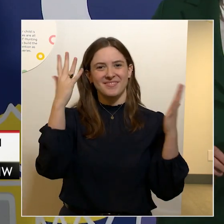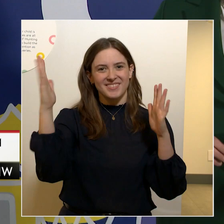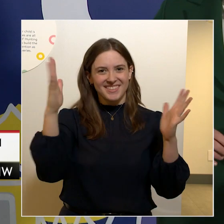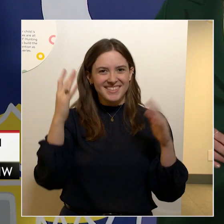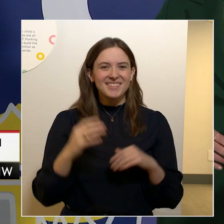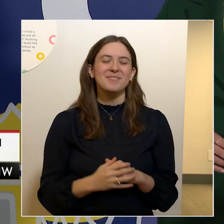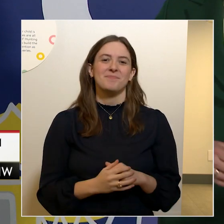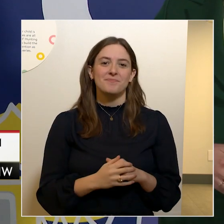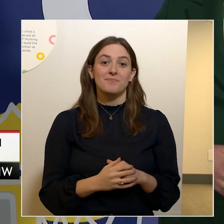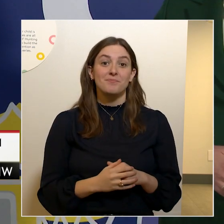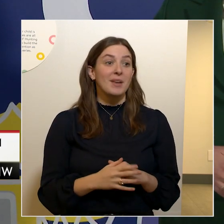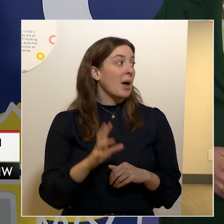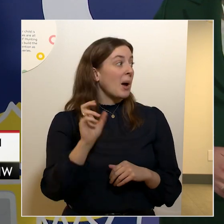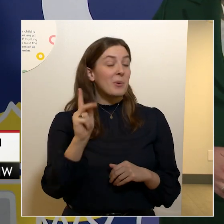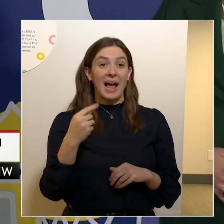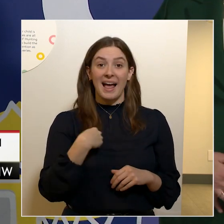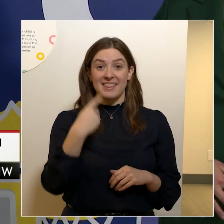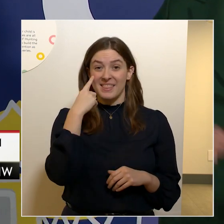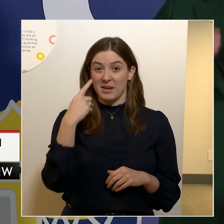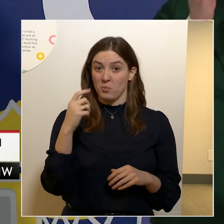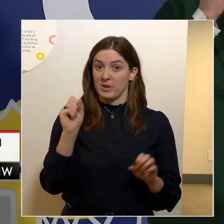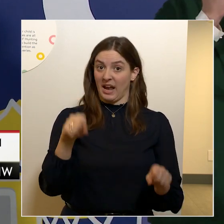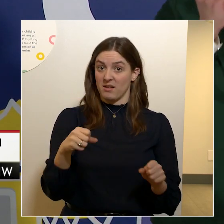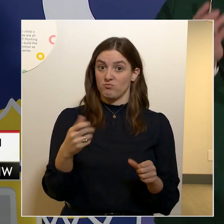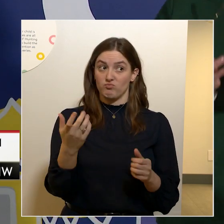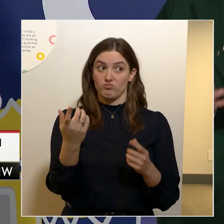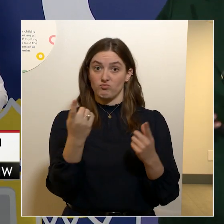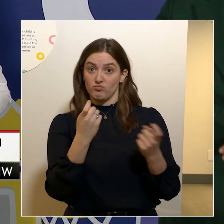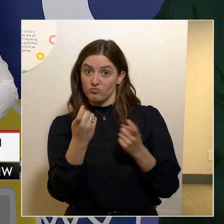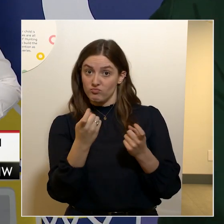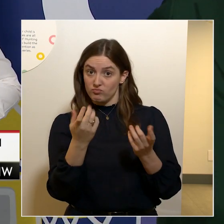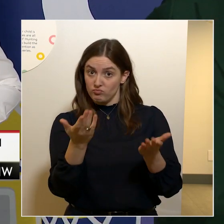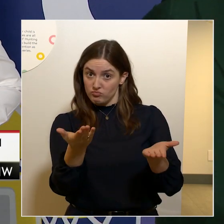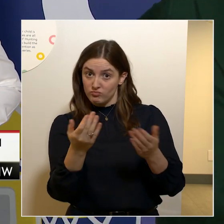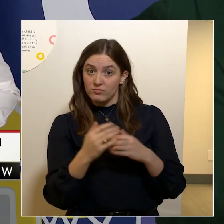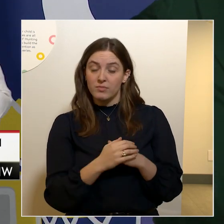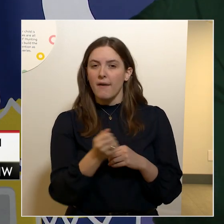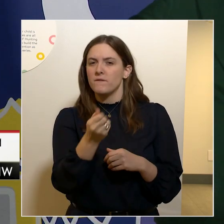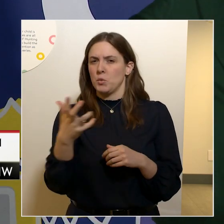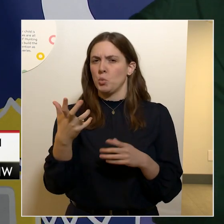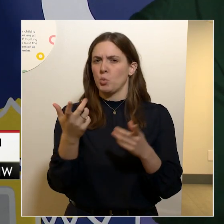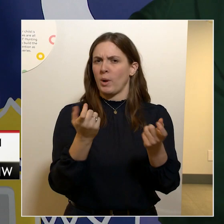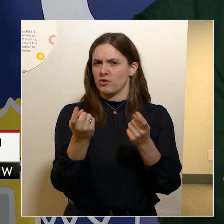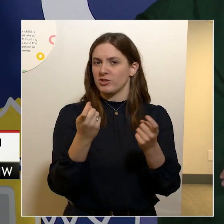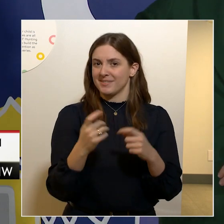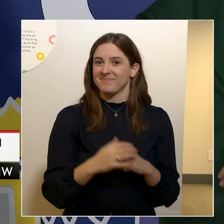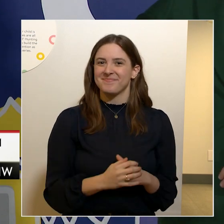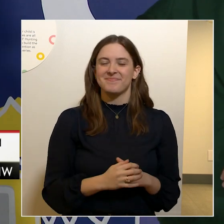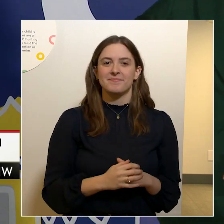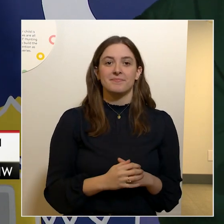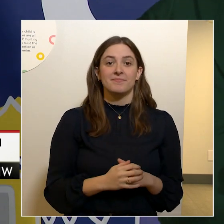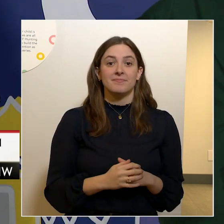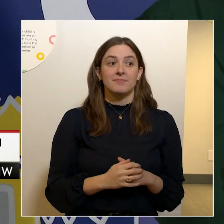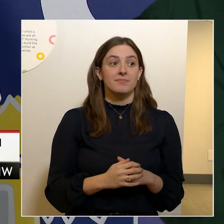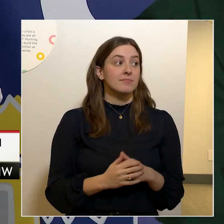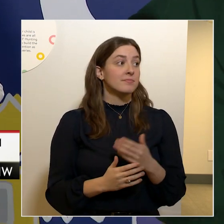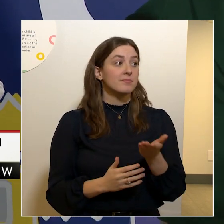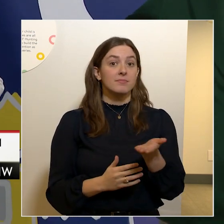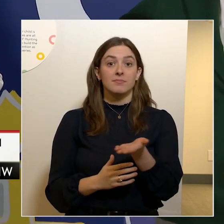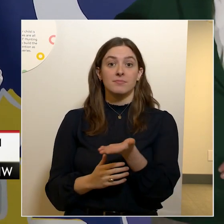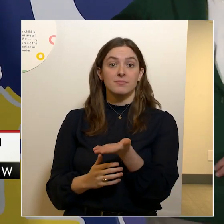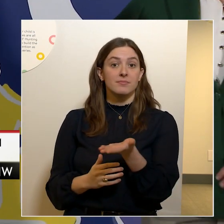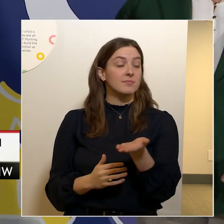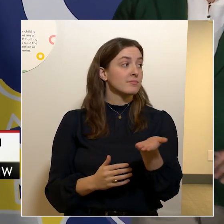Okay, so I think we'll be able to take a few questions, and we'll go to a photo, and I think we're going to see something